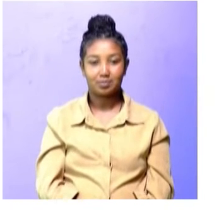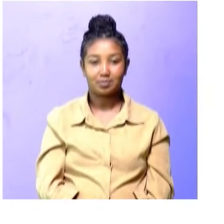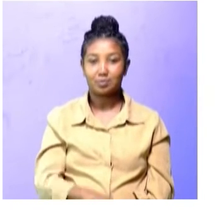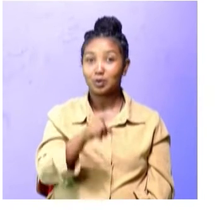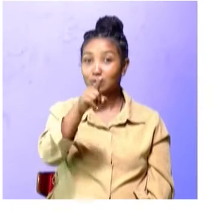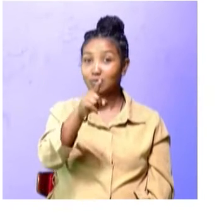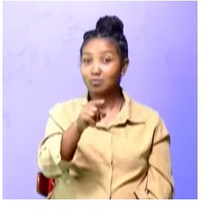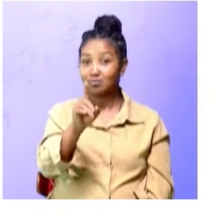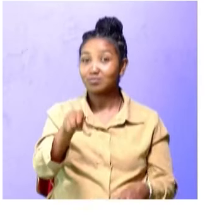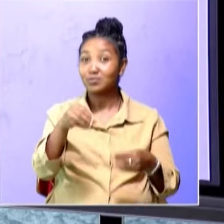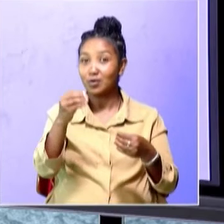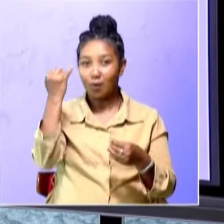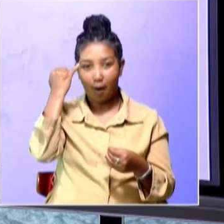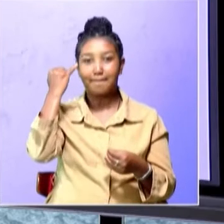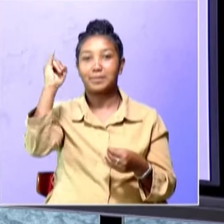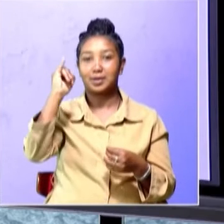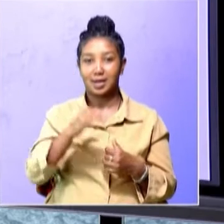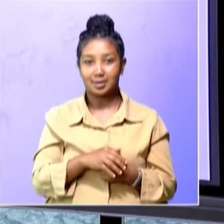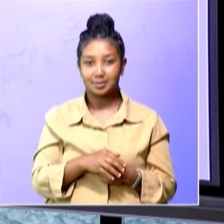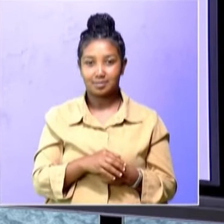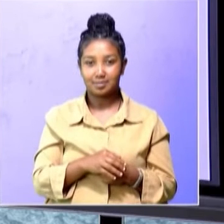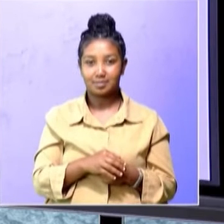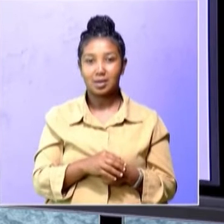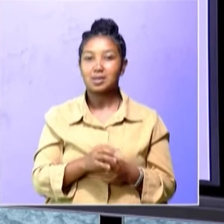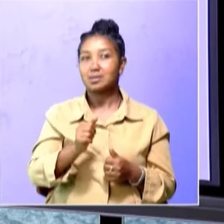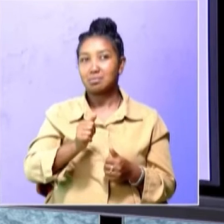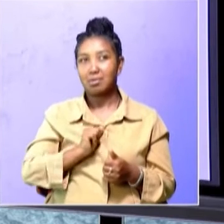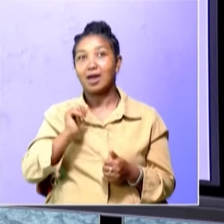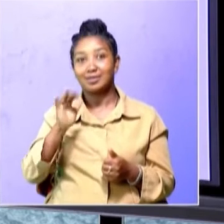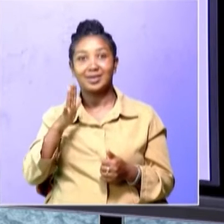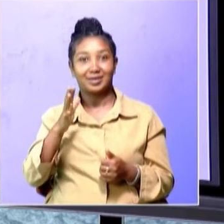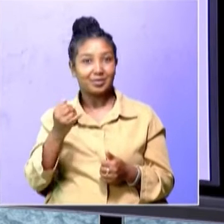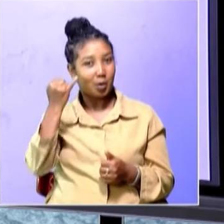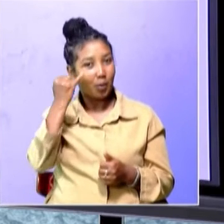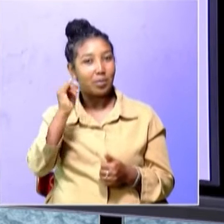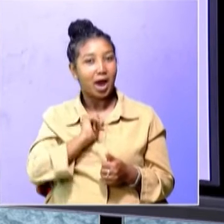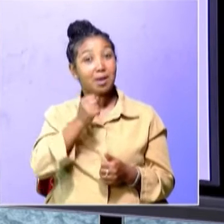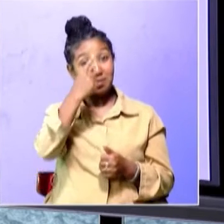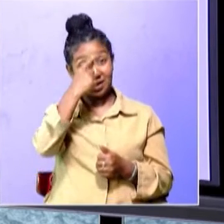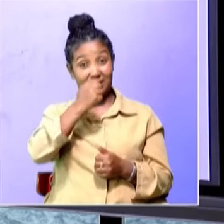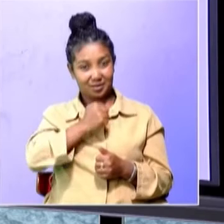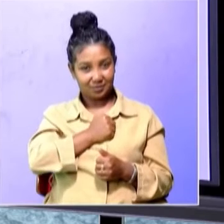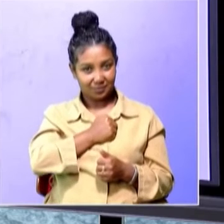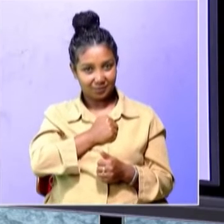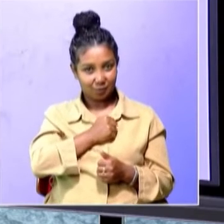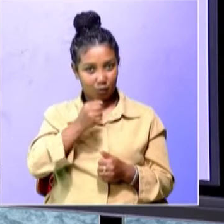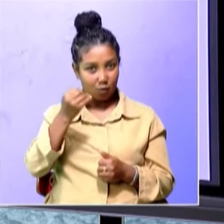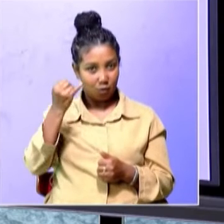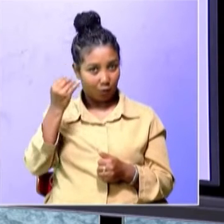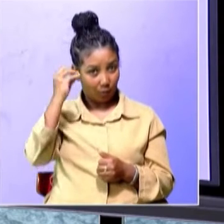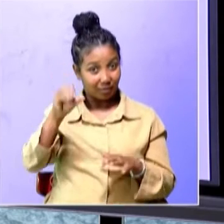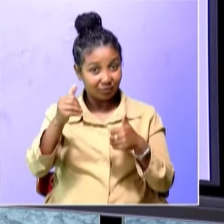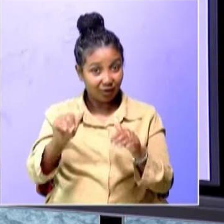You're going to give your own opinion. You're going to say, I think, I believe. We have seen how to give opinions,